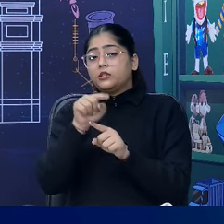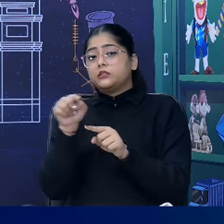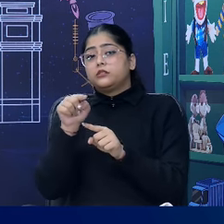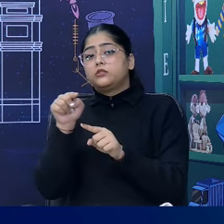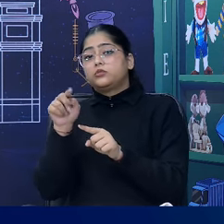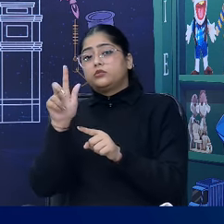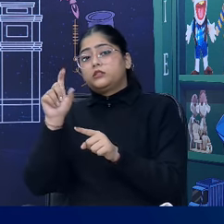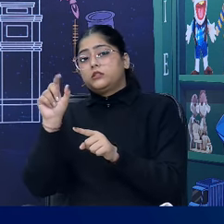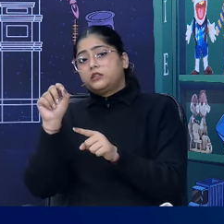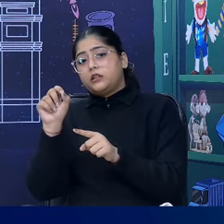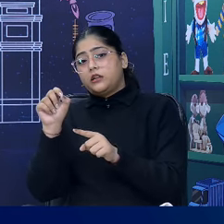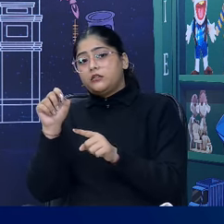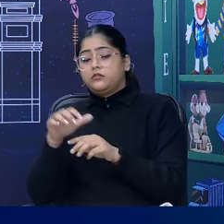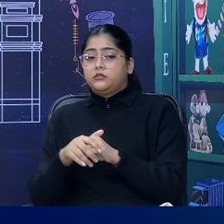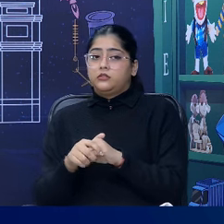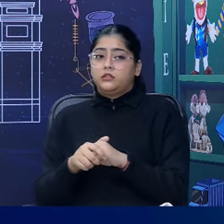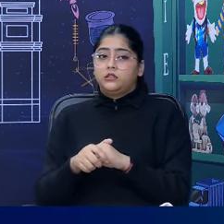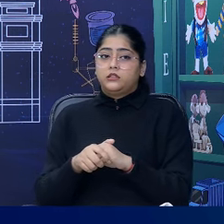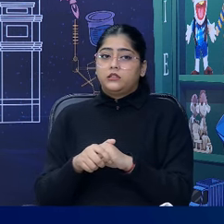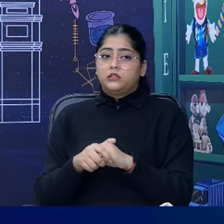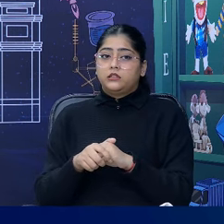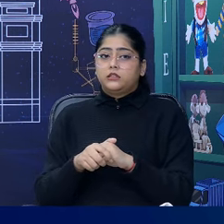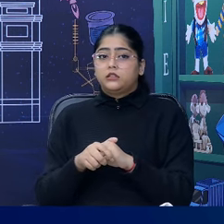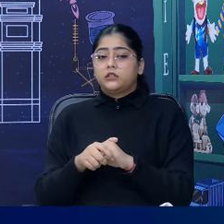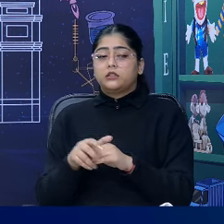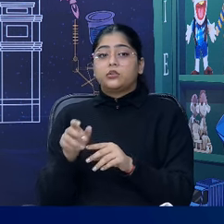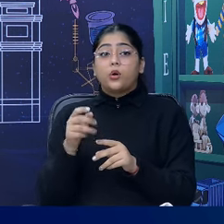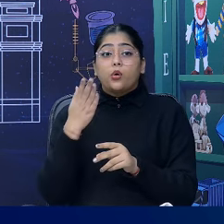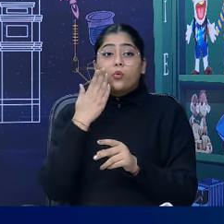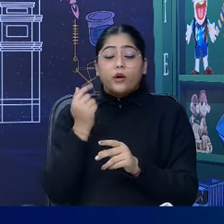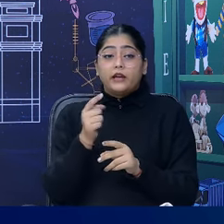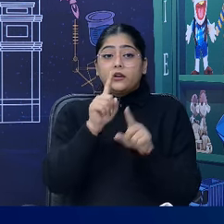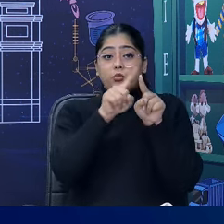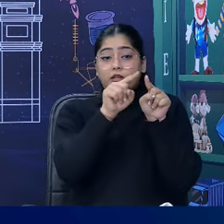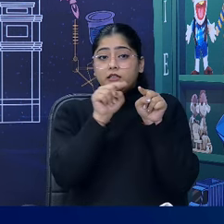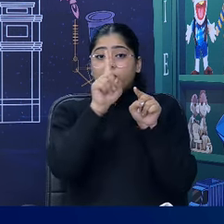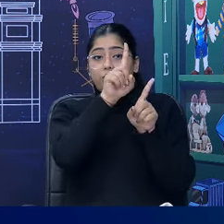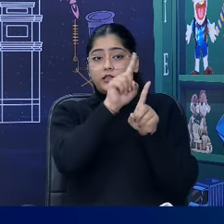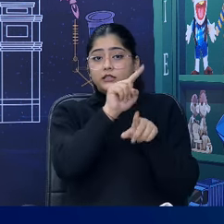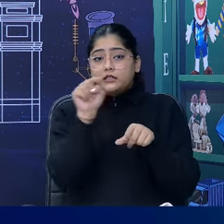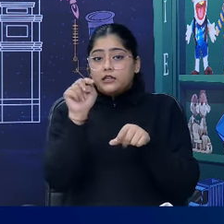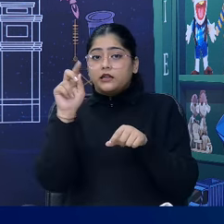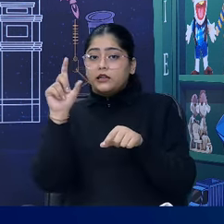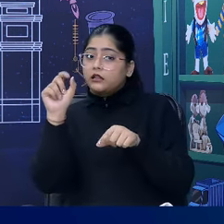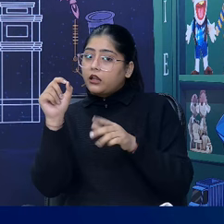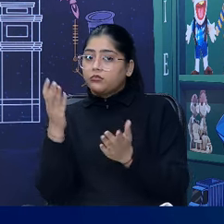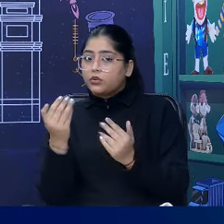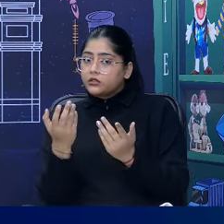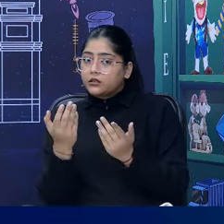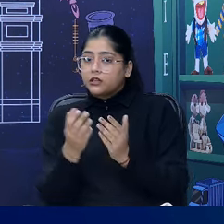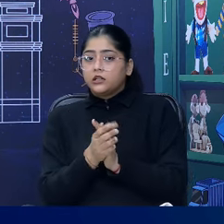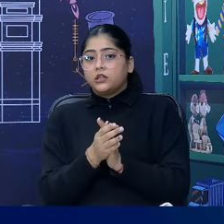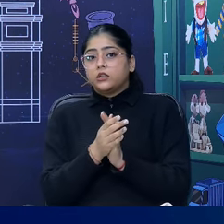10 is also included because there are 10 elements in the set of natural numbers. This is roster